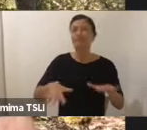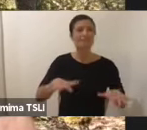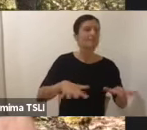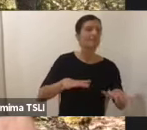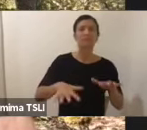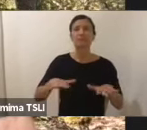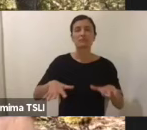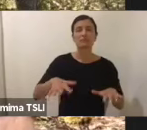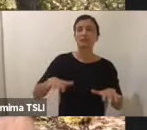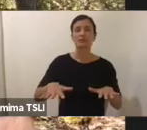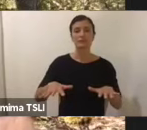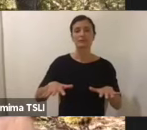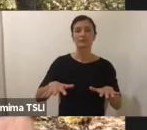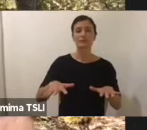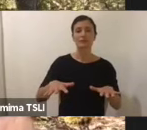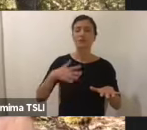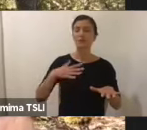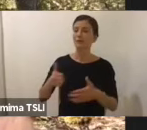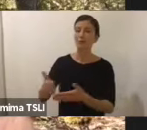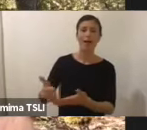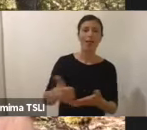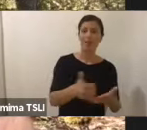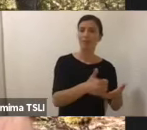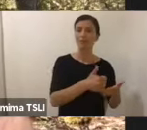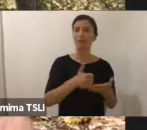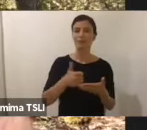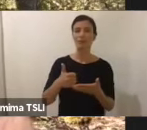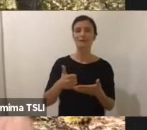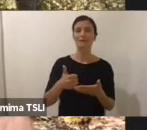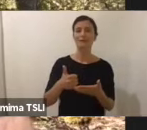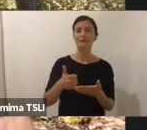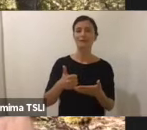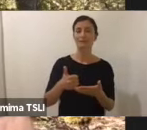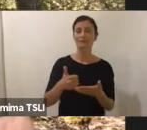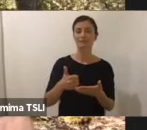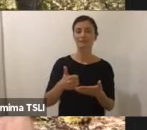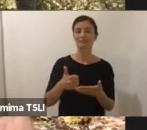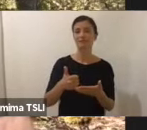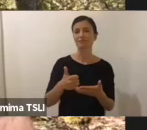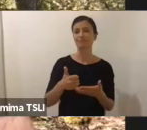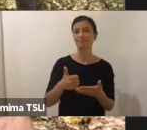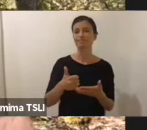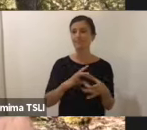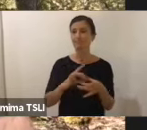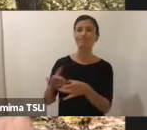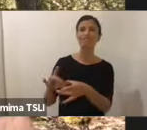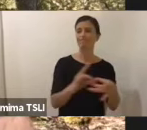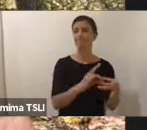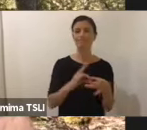more we do we're going to see uh that it's an elephant and not a hose and a trunk and etc so yeah